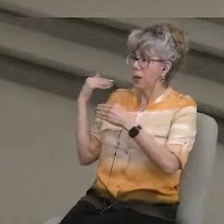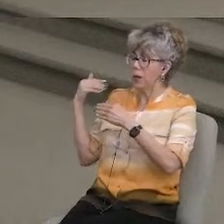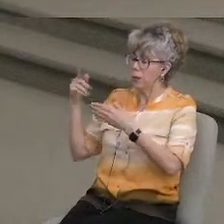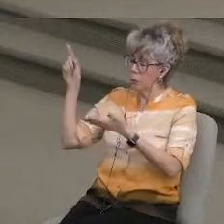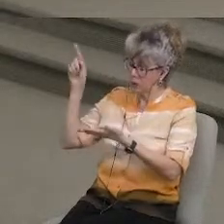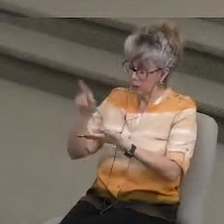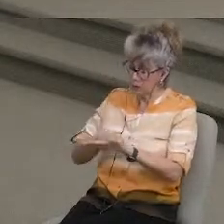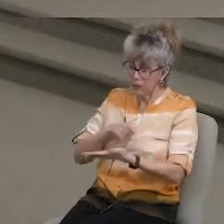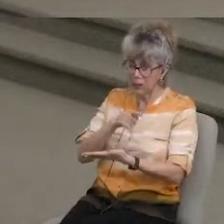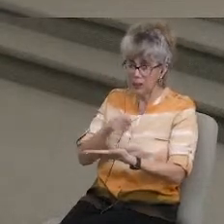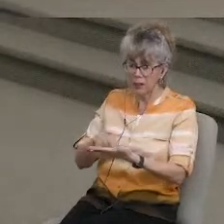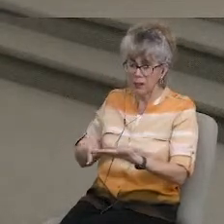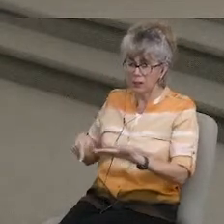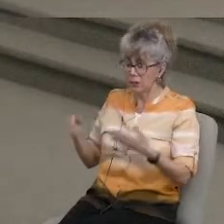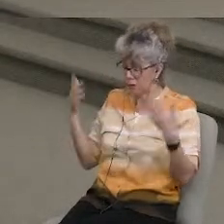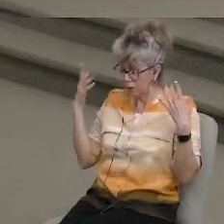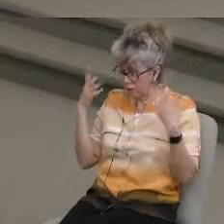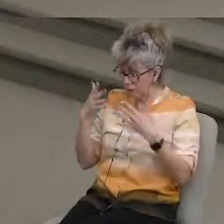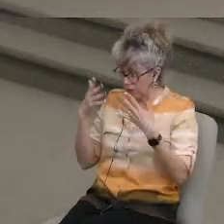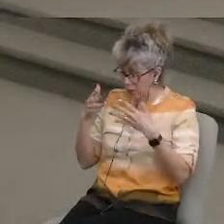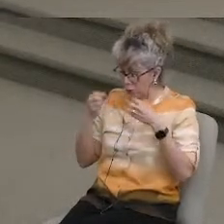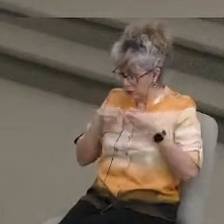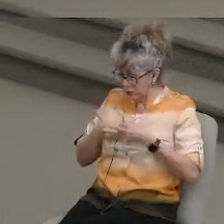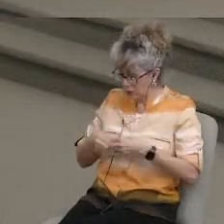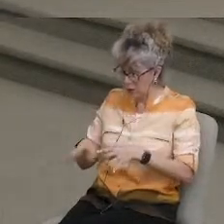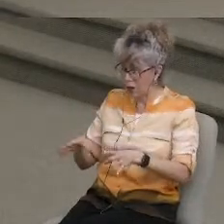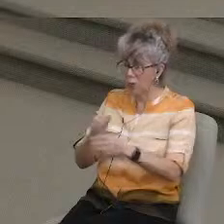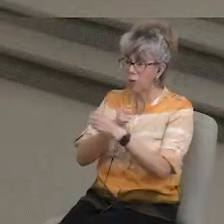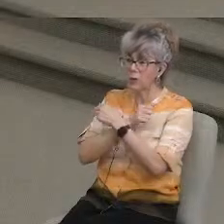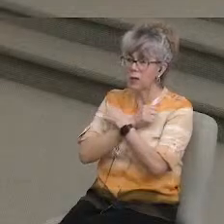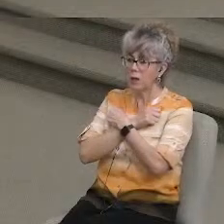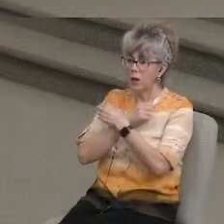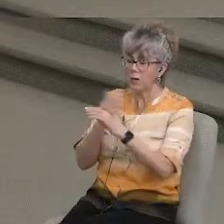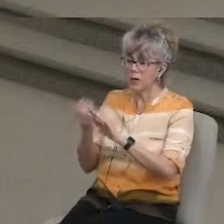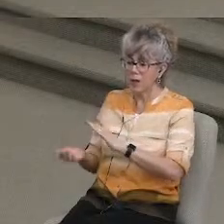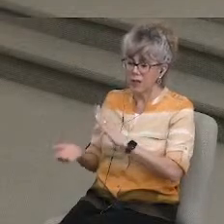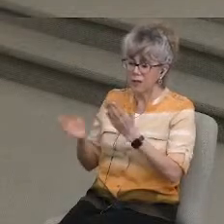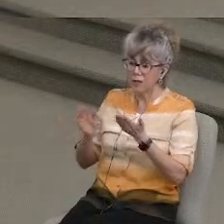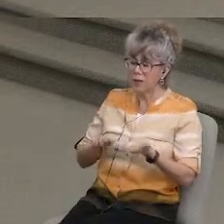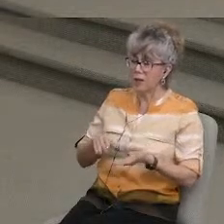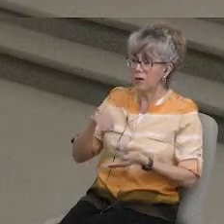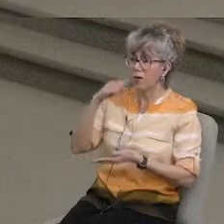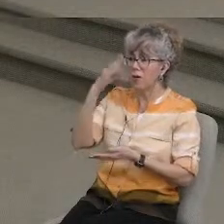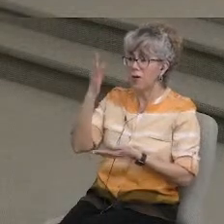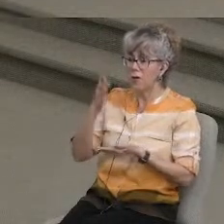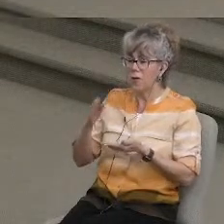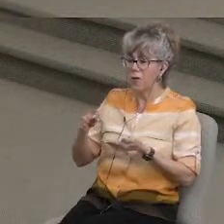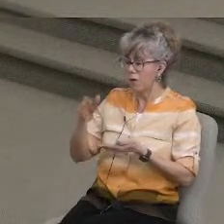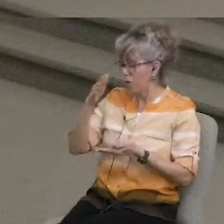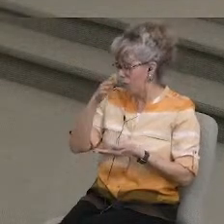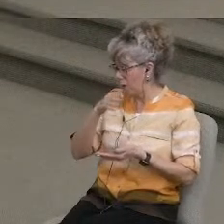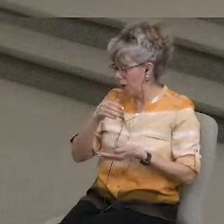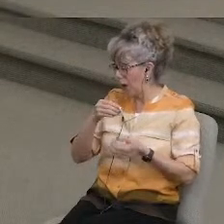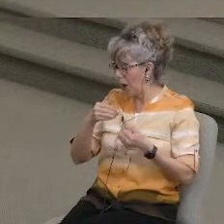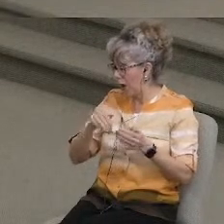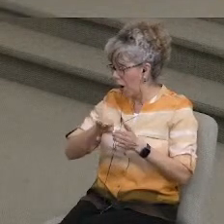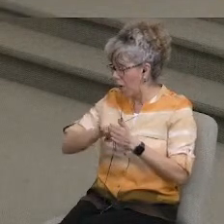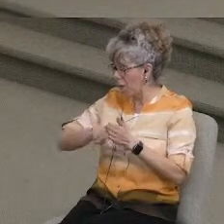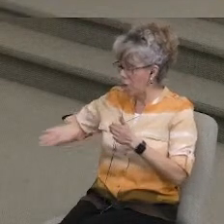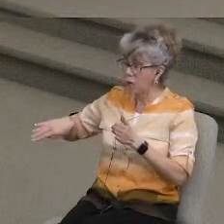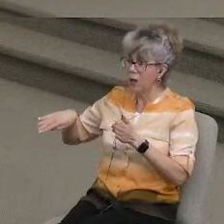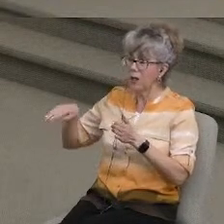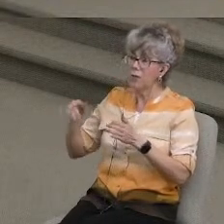canceled. Fear was extinguished with love, and death was forever swallowed up by eternal life. So on